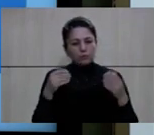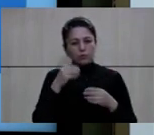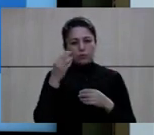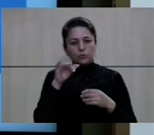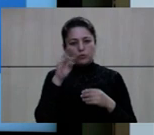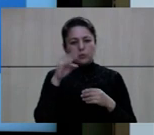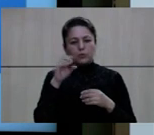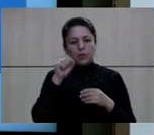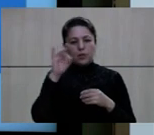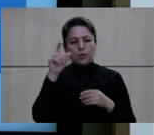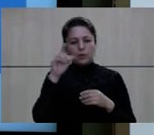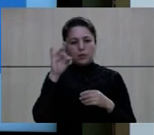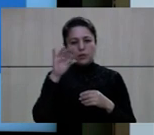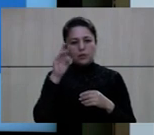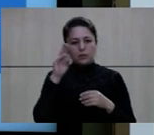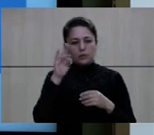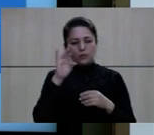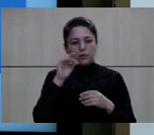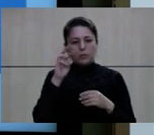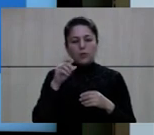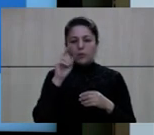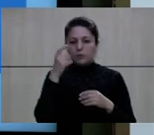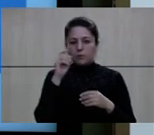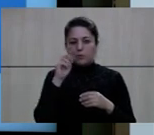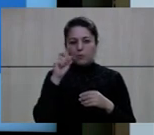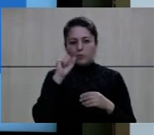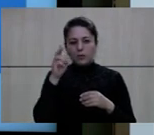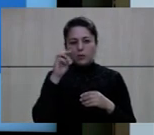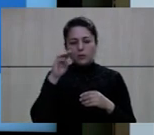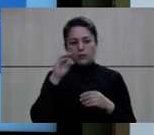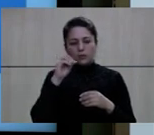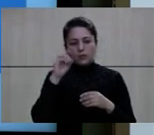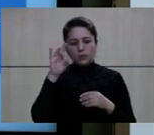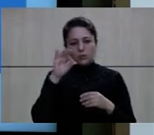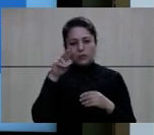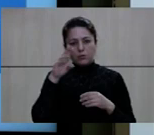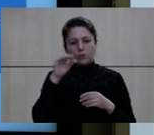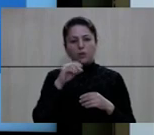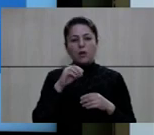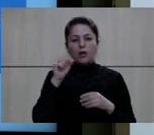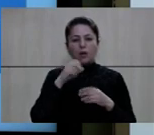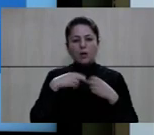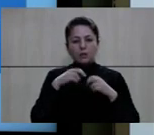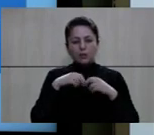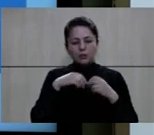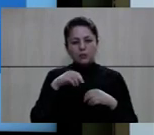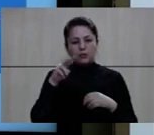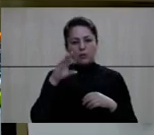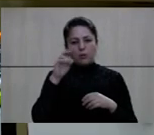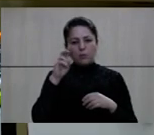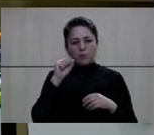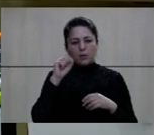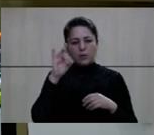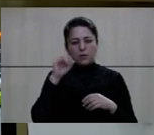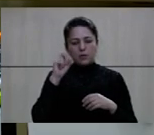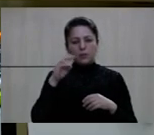agronom, kimyogar, bakteriolog, analiz laboranti va zootexnik. Bu